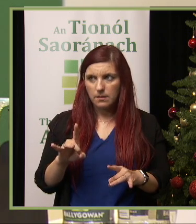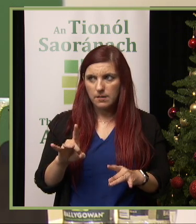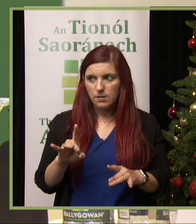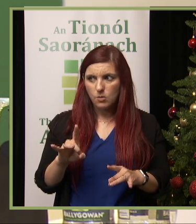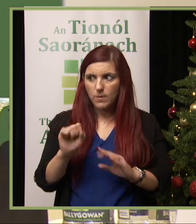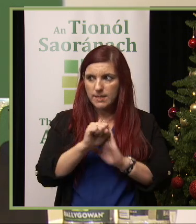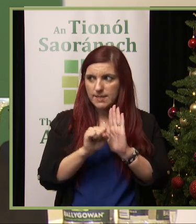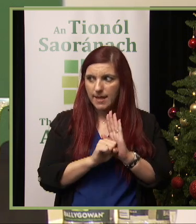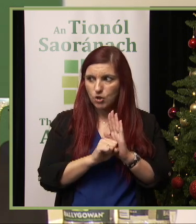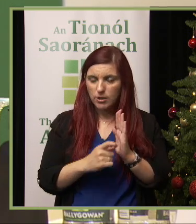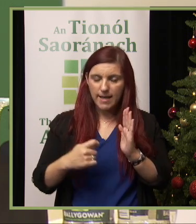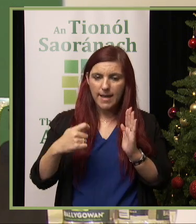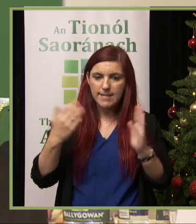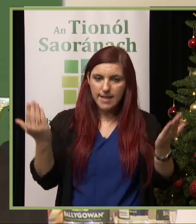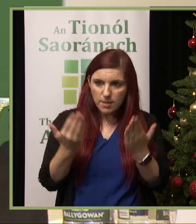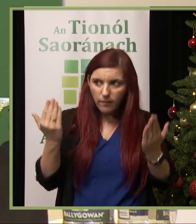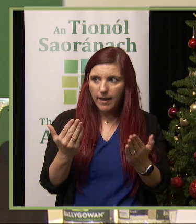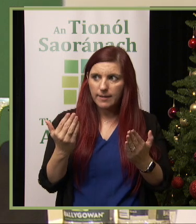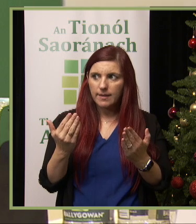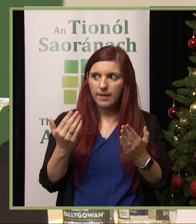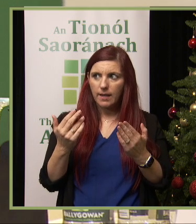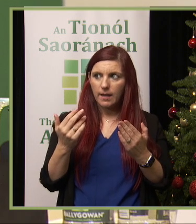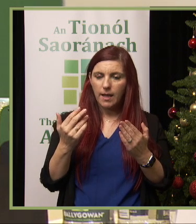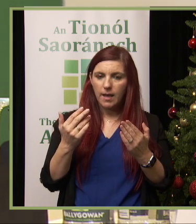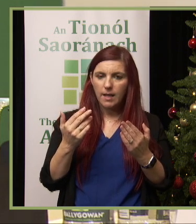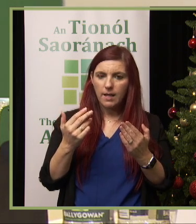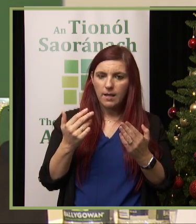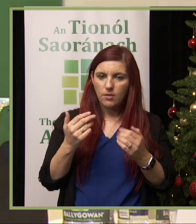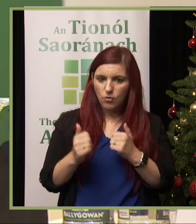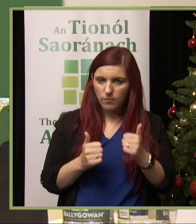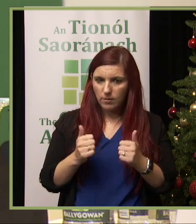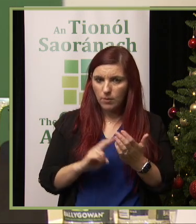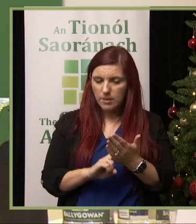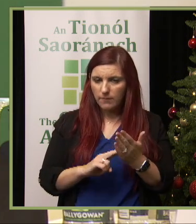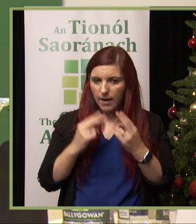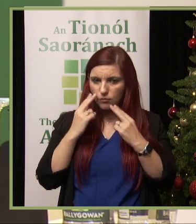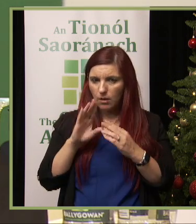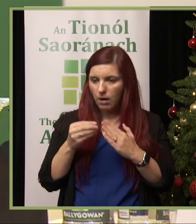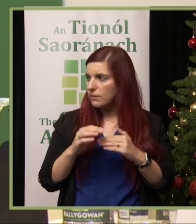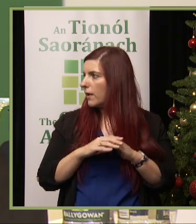industrial use of natural, cost-friendly alternatives.